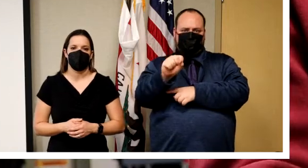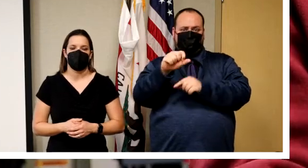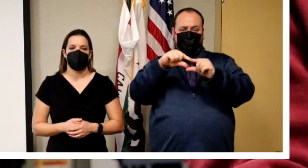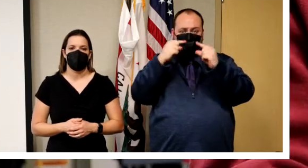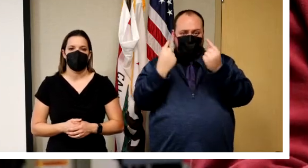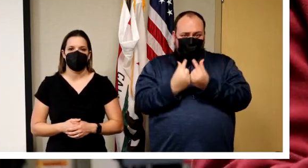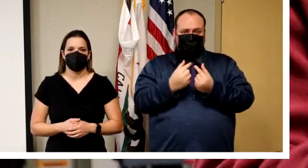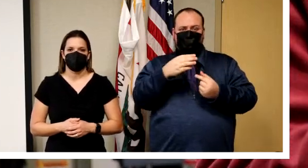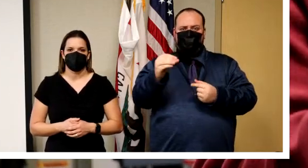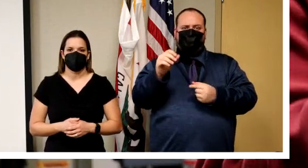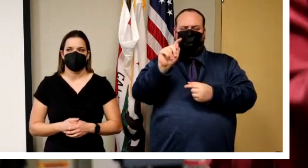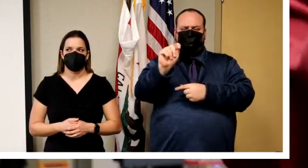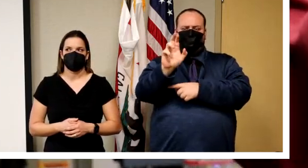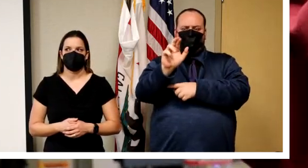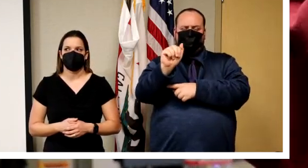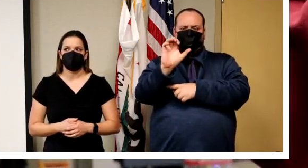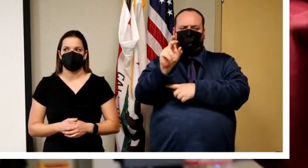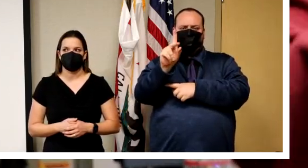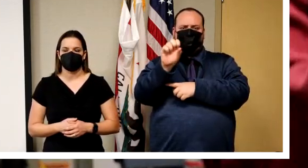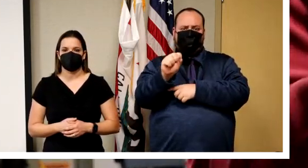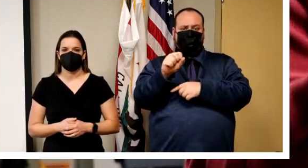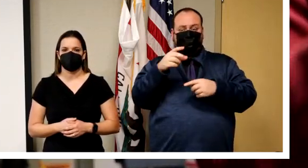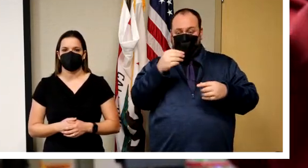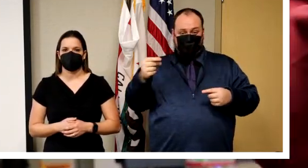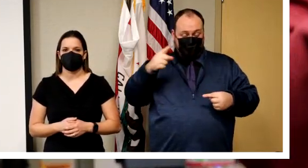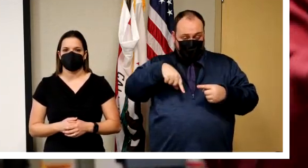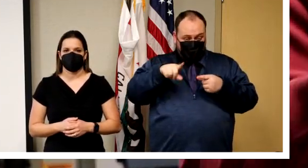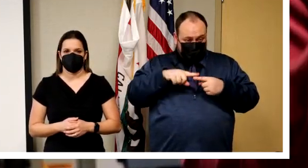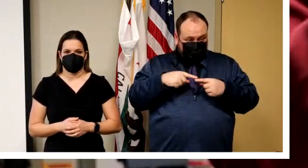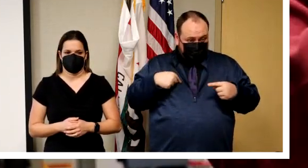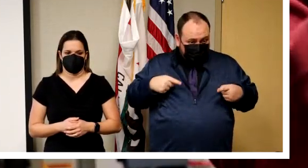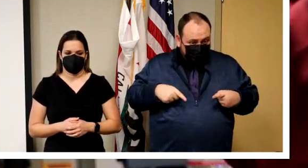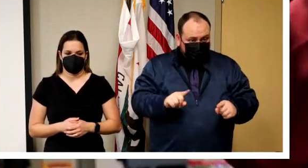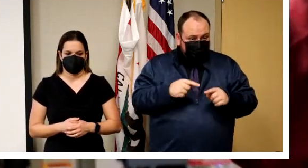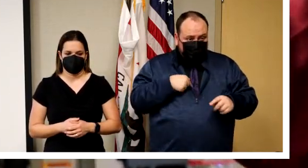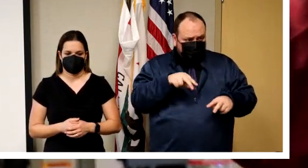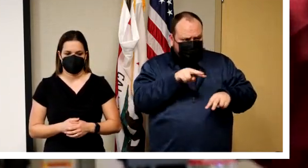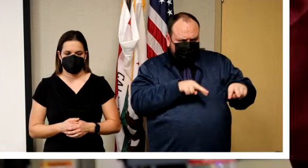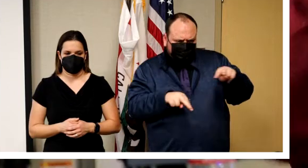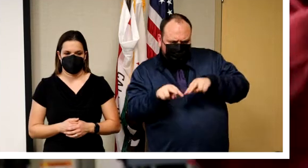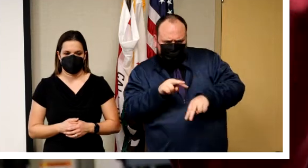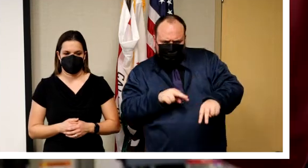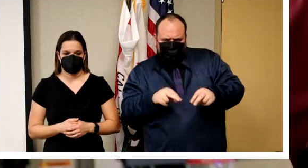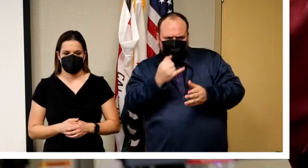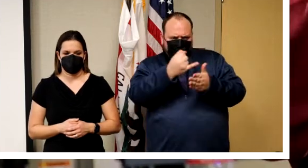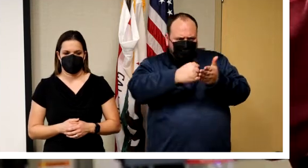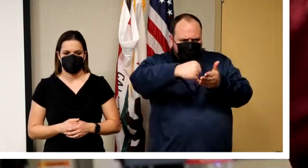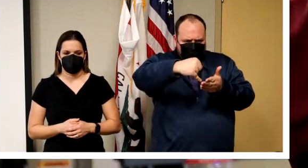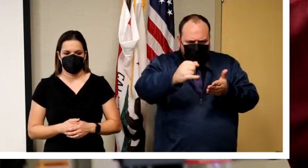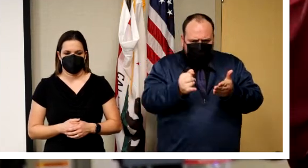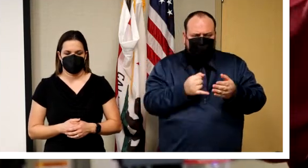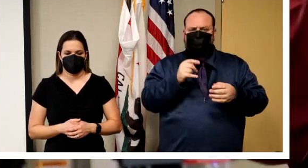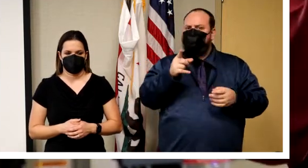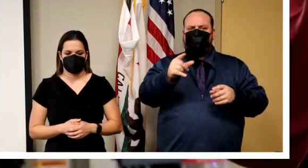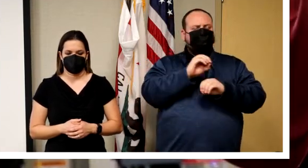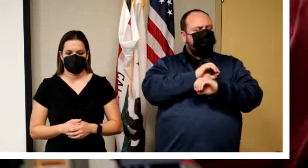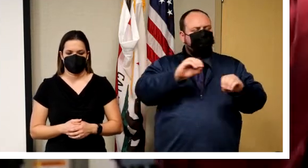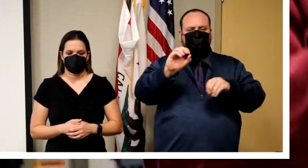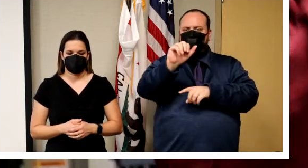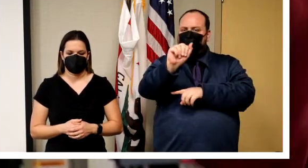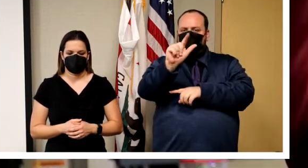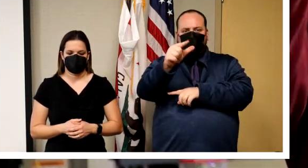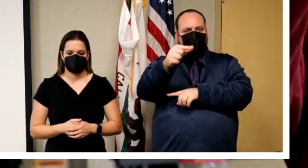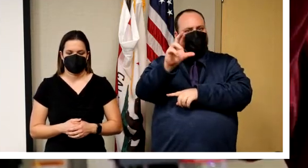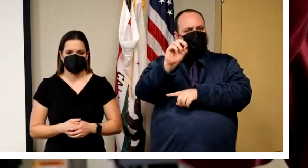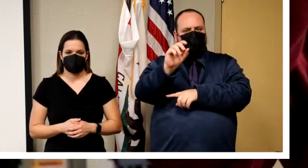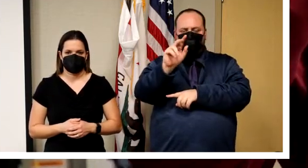and census tracts. And when we're going through and drawing different districts, there's no algorithm. It simply just has that data within that. So